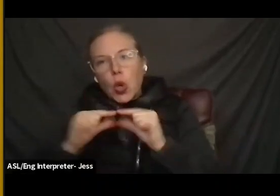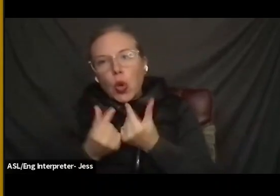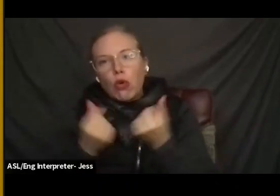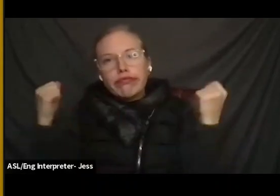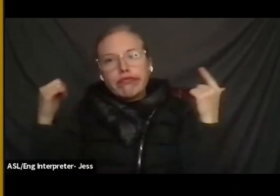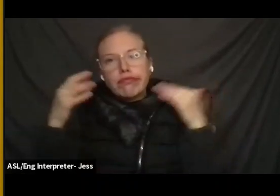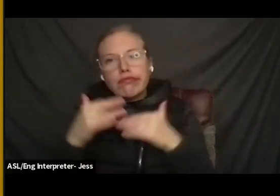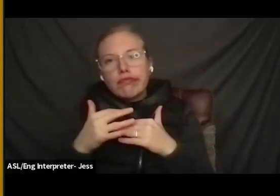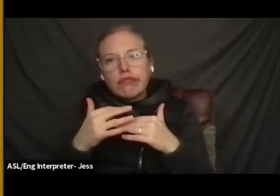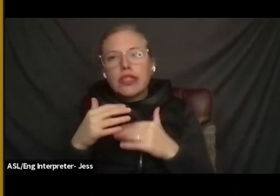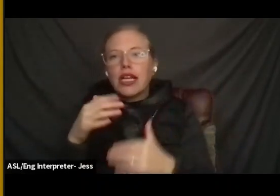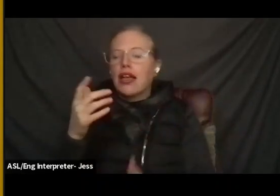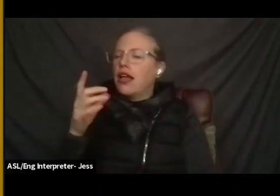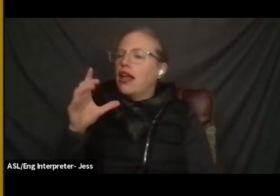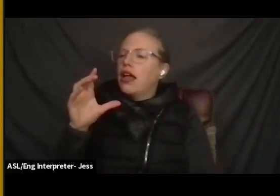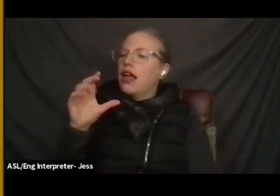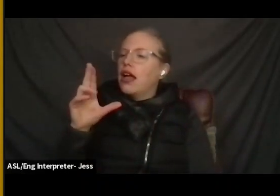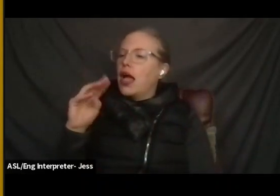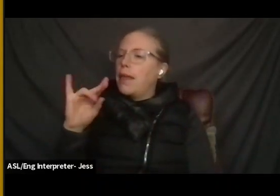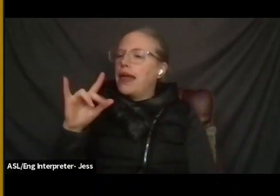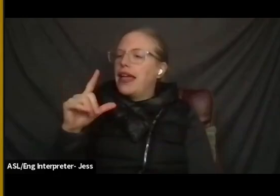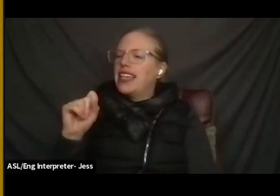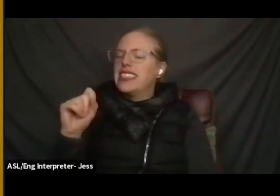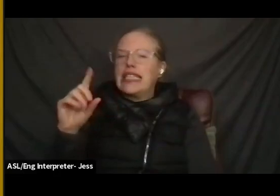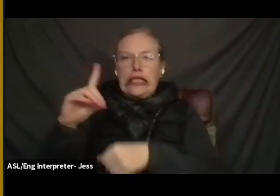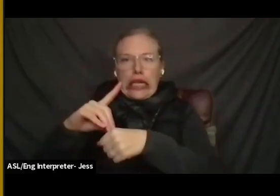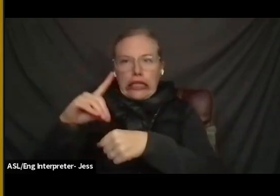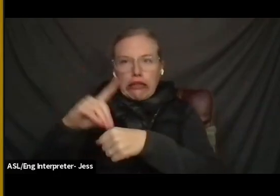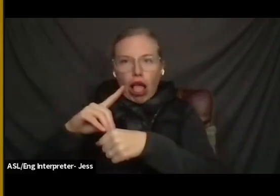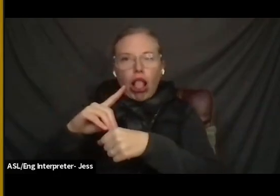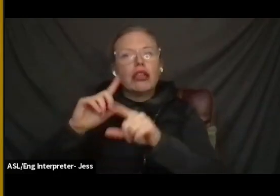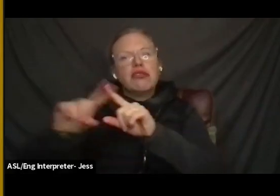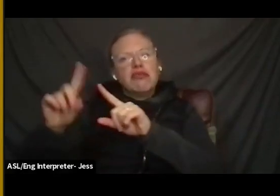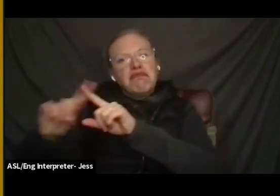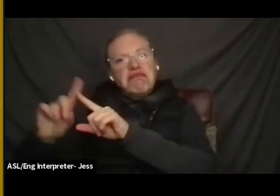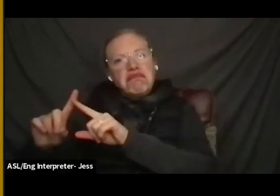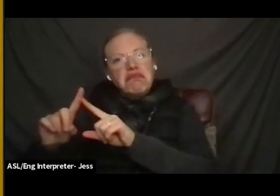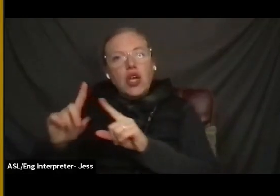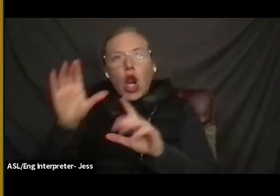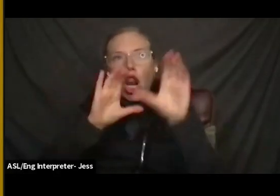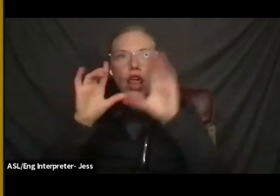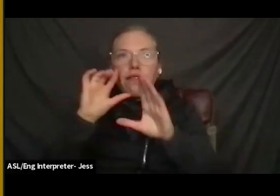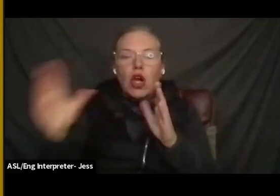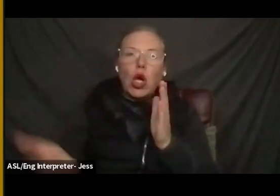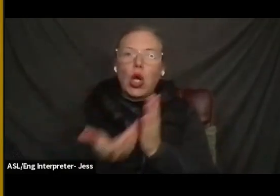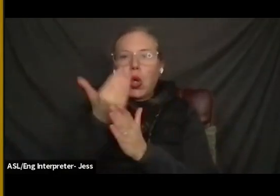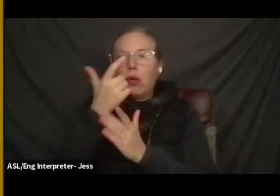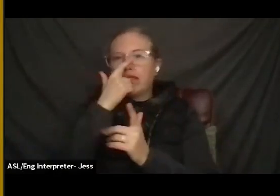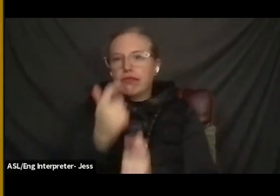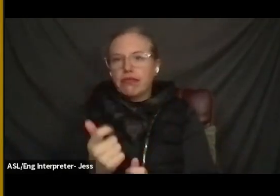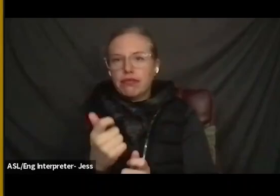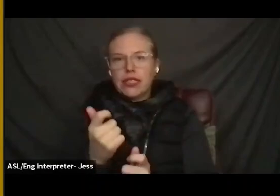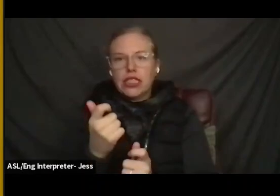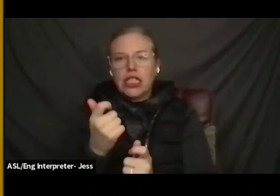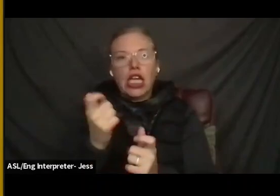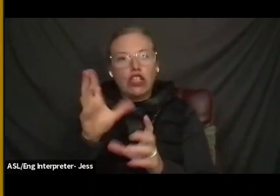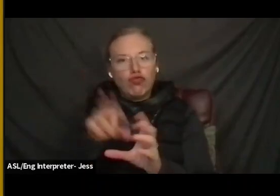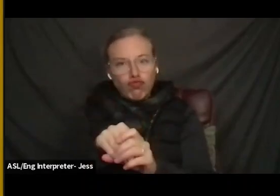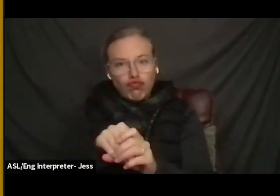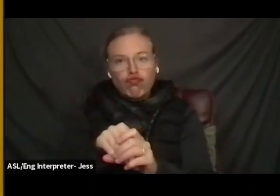together, Cummings Diesel. So we've had just a variety of groups, and we're always looking for groups that are interested in doing